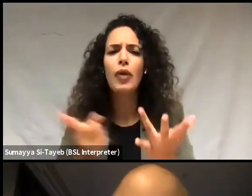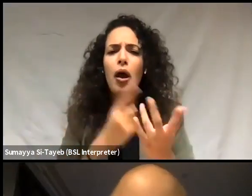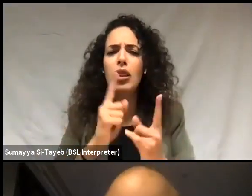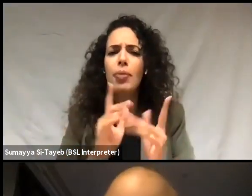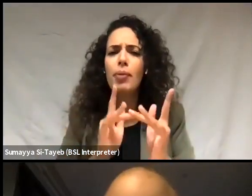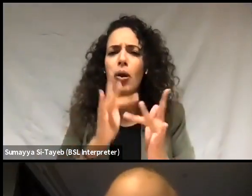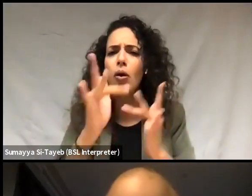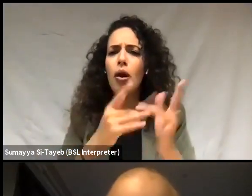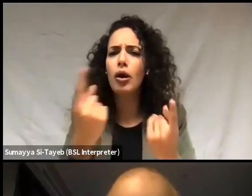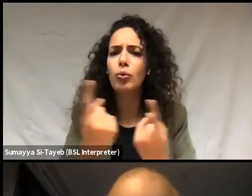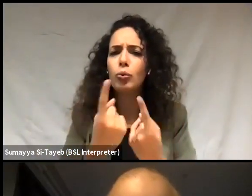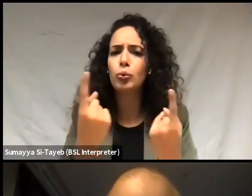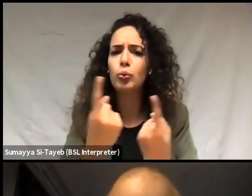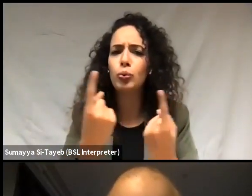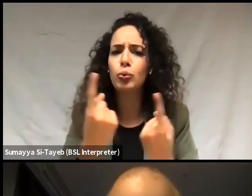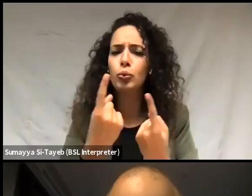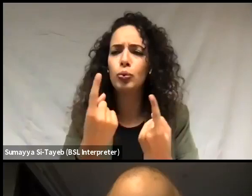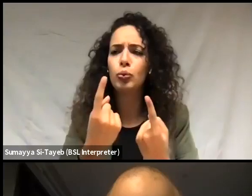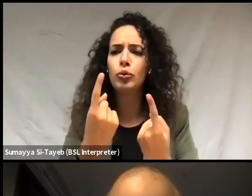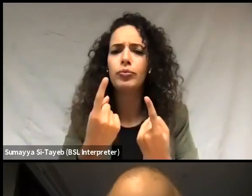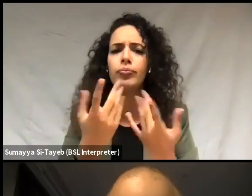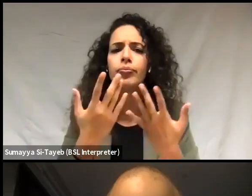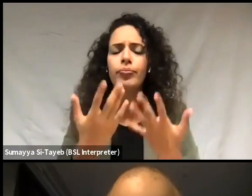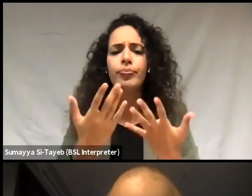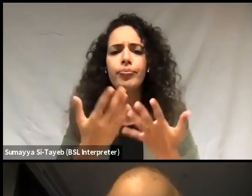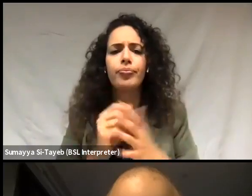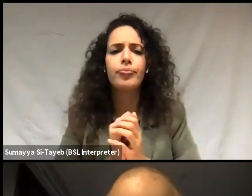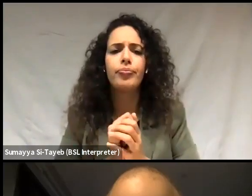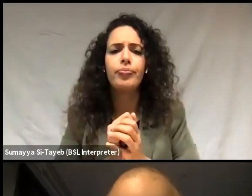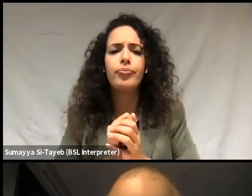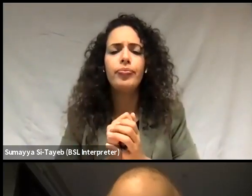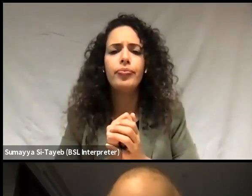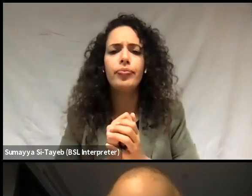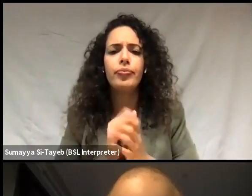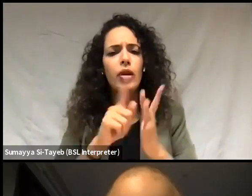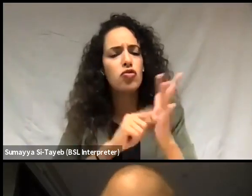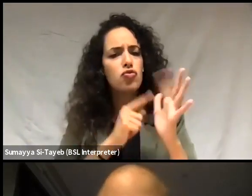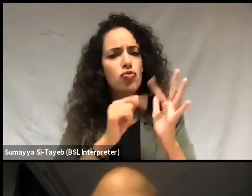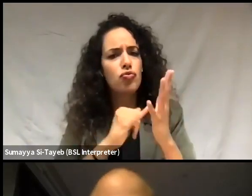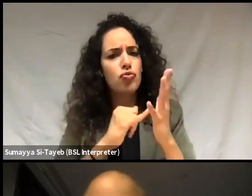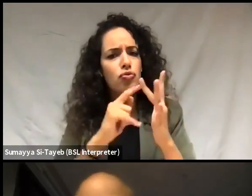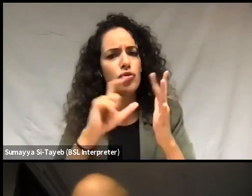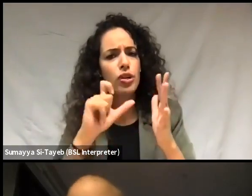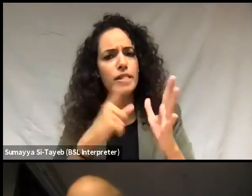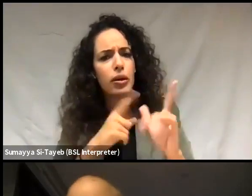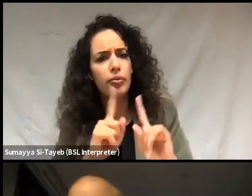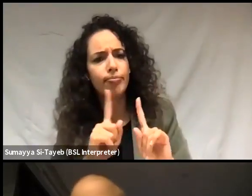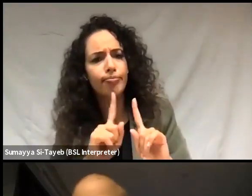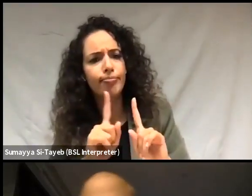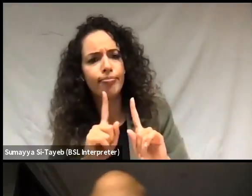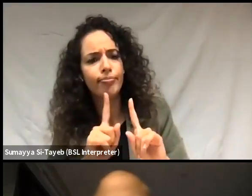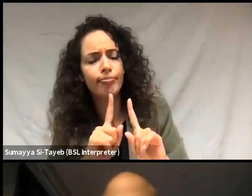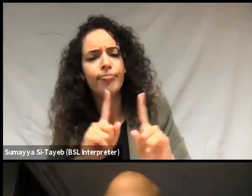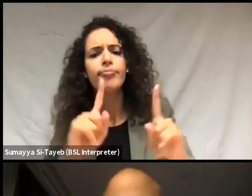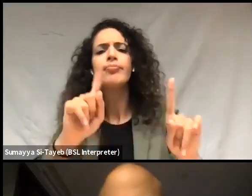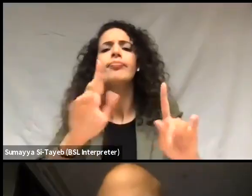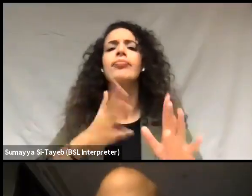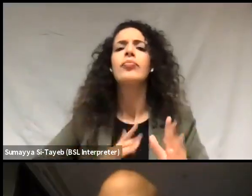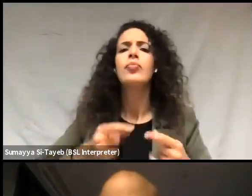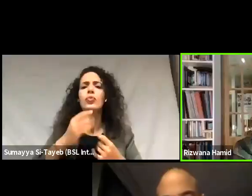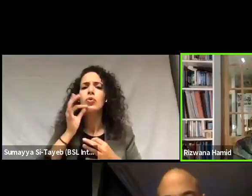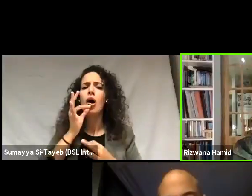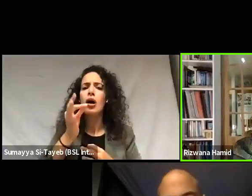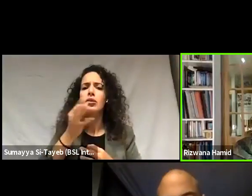see who's still in. Jessica, do you have a view on that? No, Jessica's on. What I was going to ask, if we can kind of